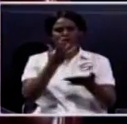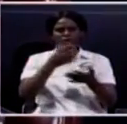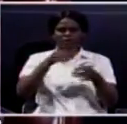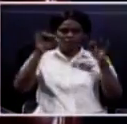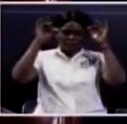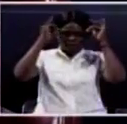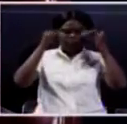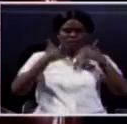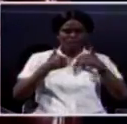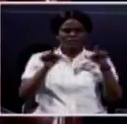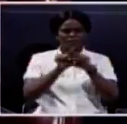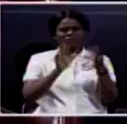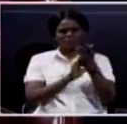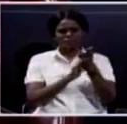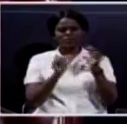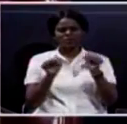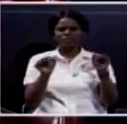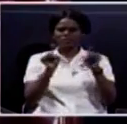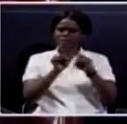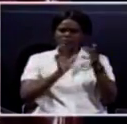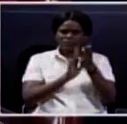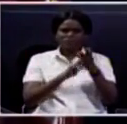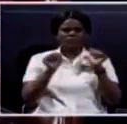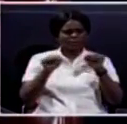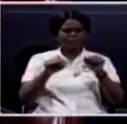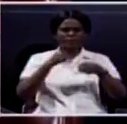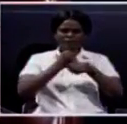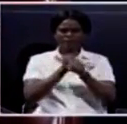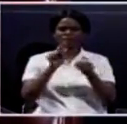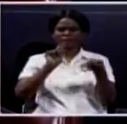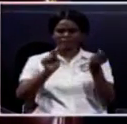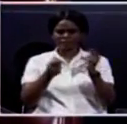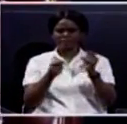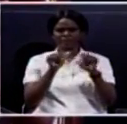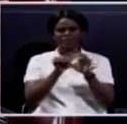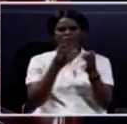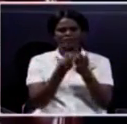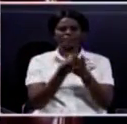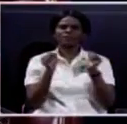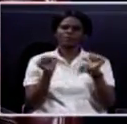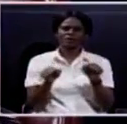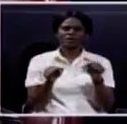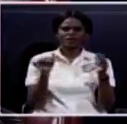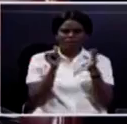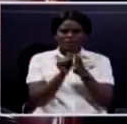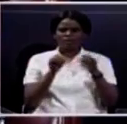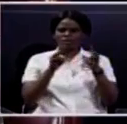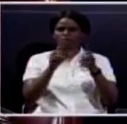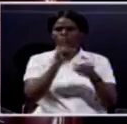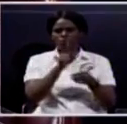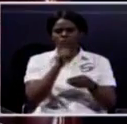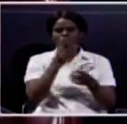cow, let them take to the school. And the school will be able to get it and translate it into money. That is a normal practice.